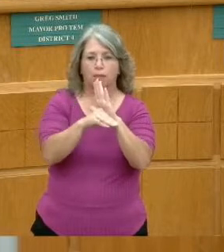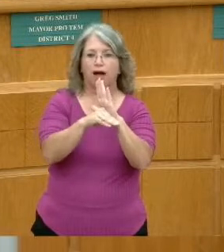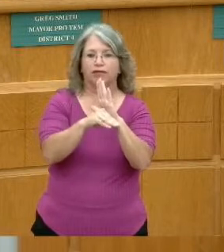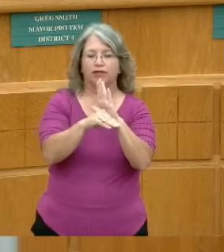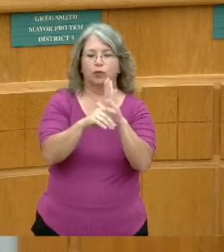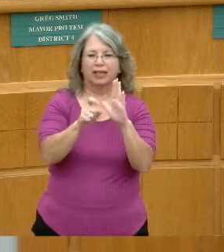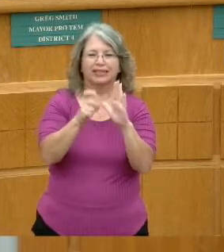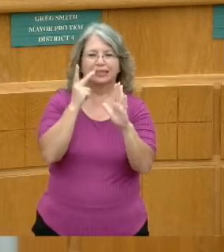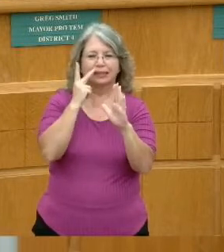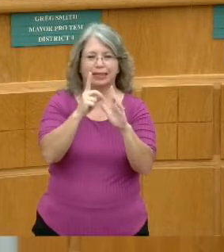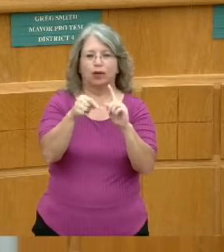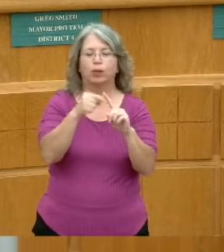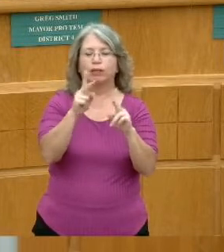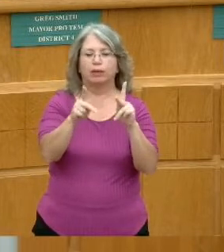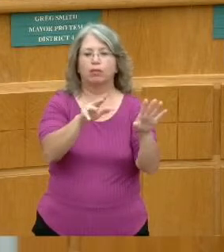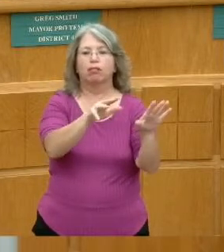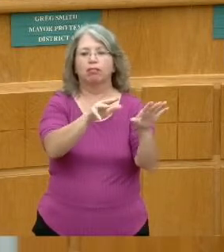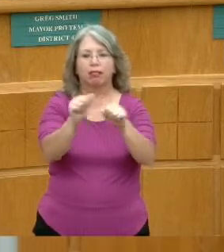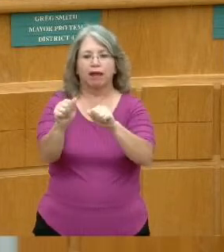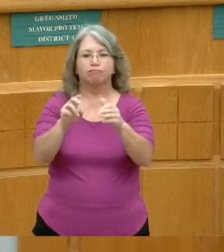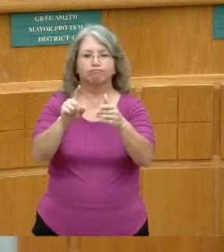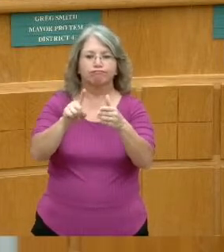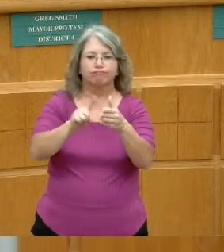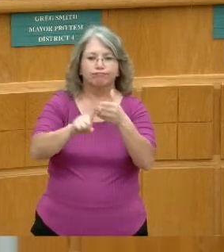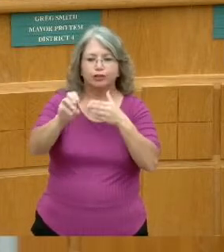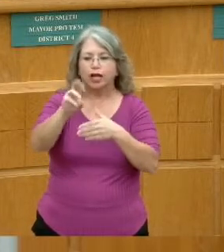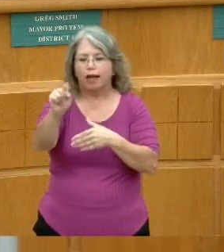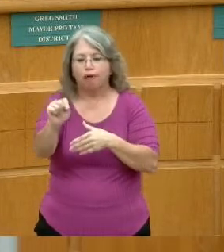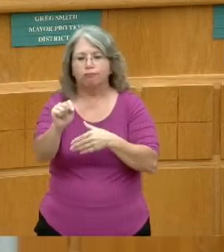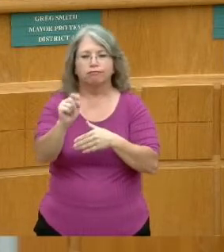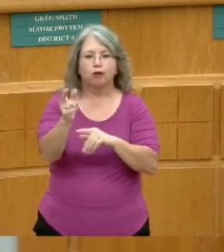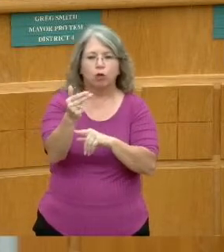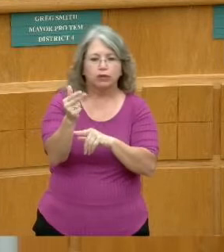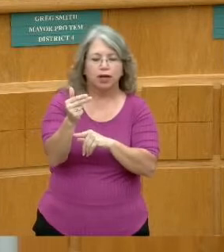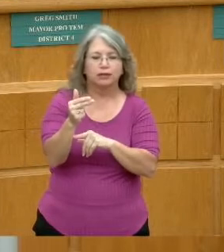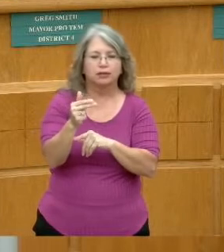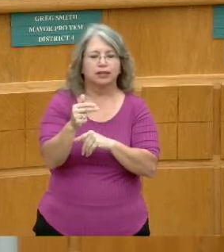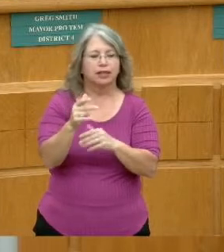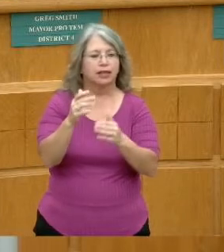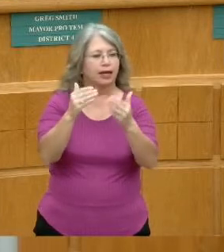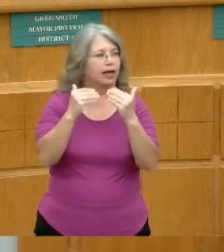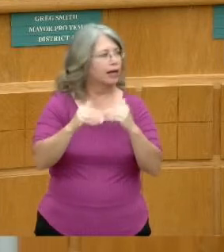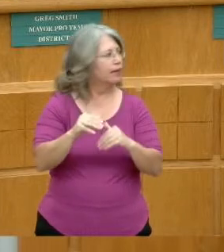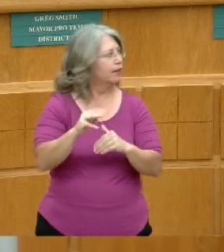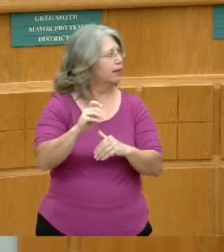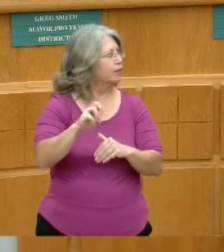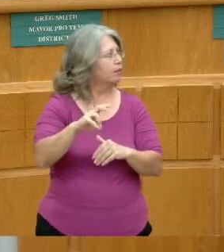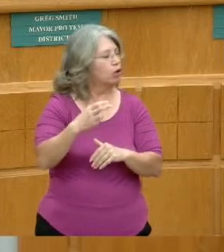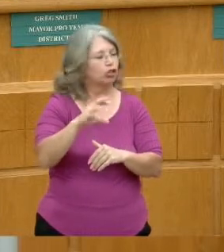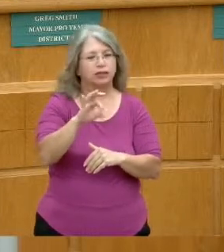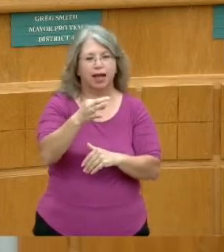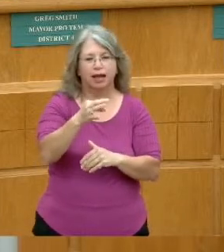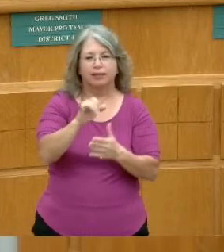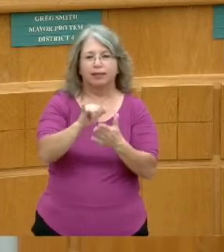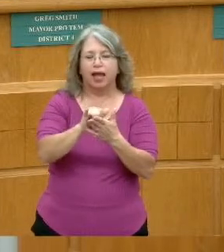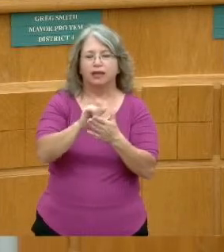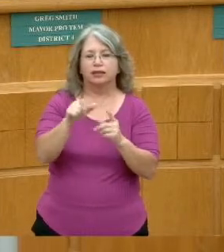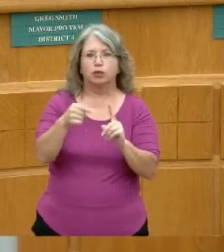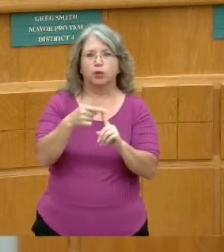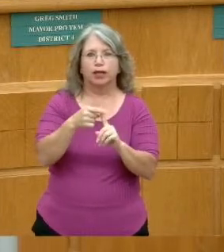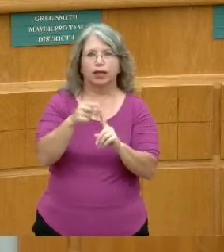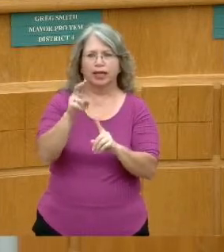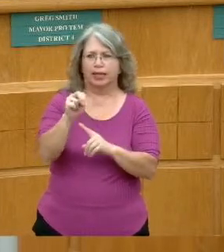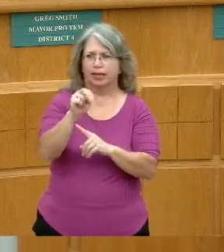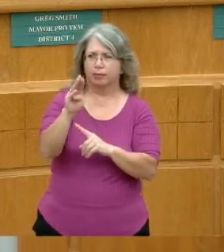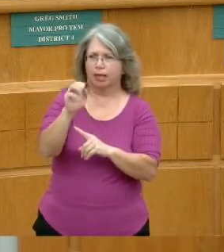the hotels. And this was the week, March 9th. This is the week when the NBA canceled their games. This was the week when we all sort of realized